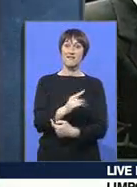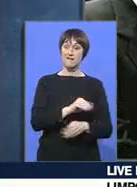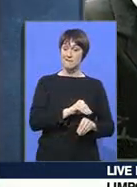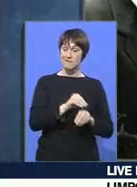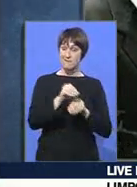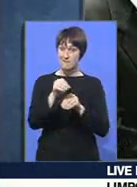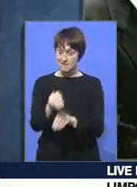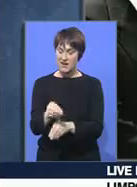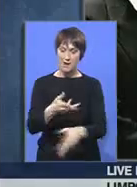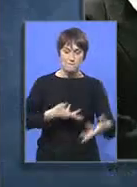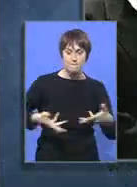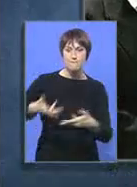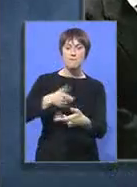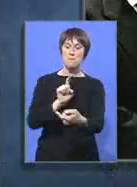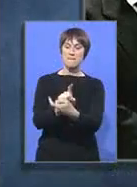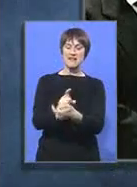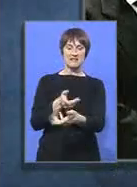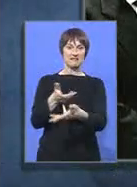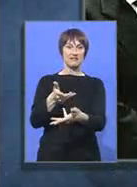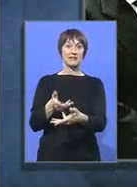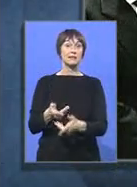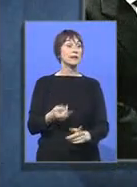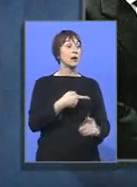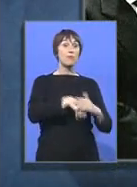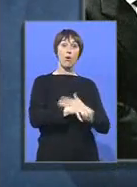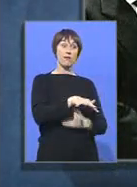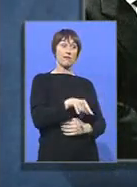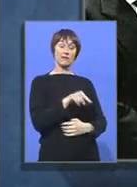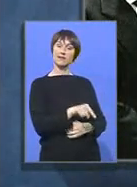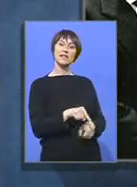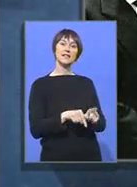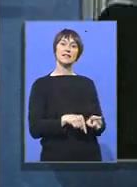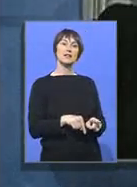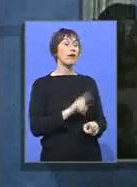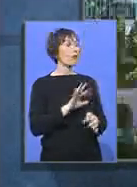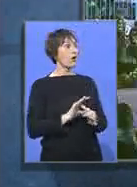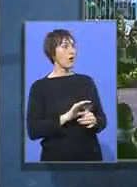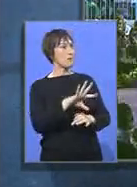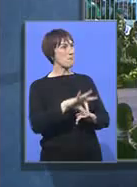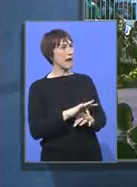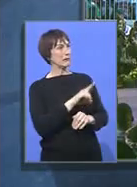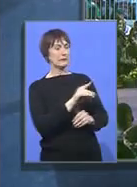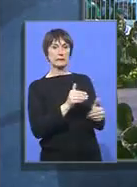Mvezo after running away from an arranged marriage at home.